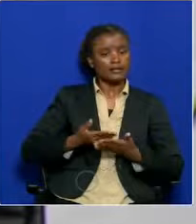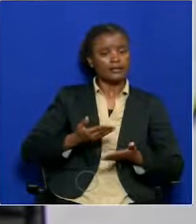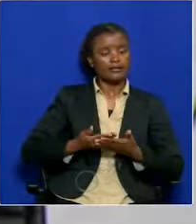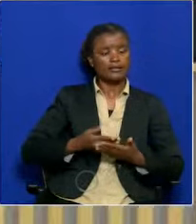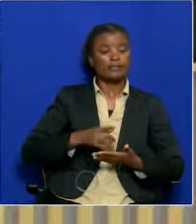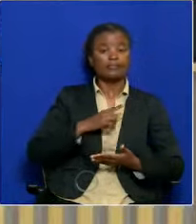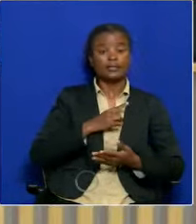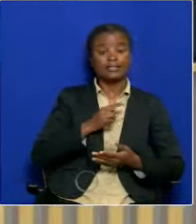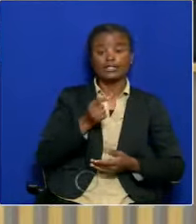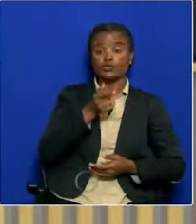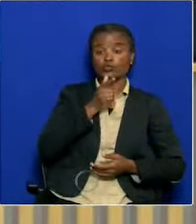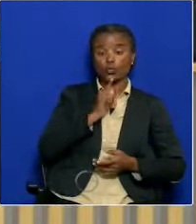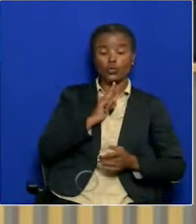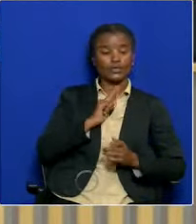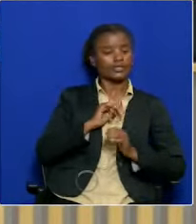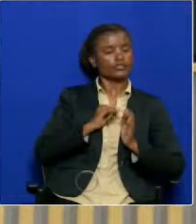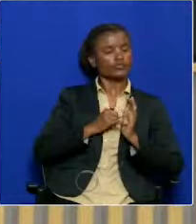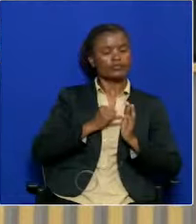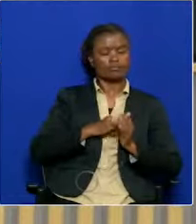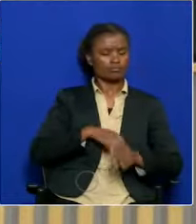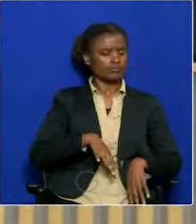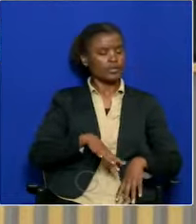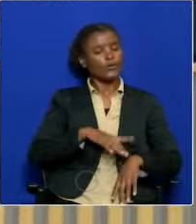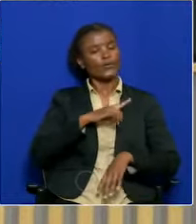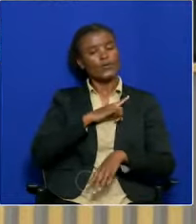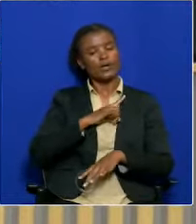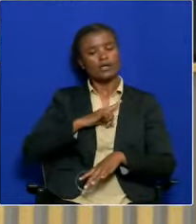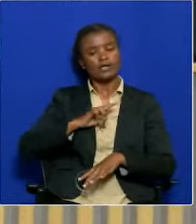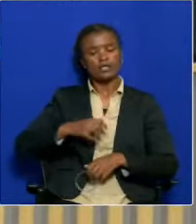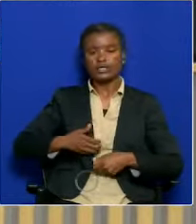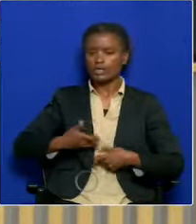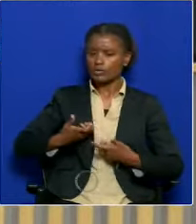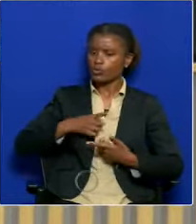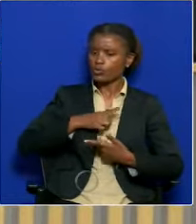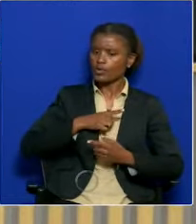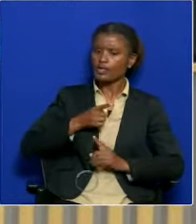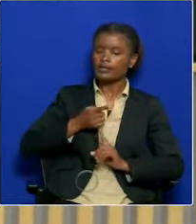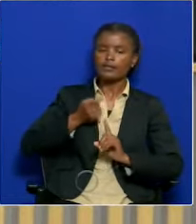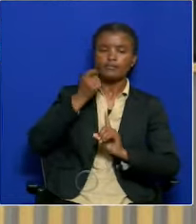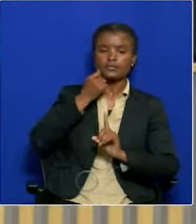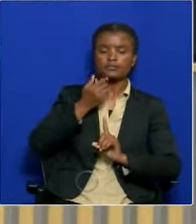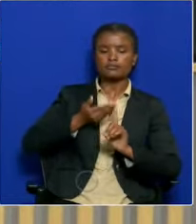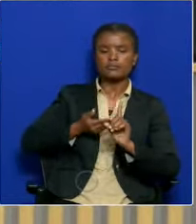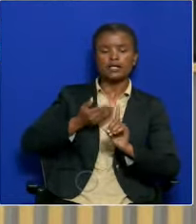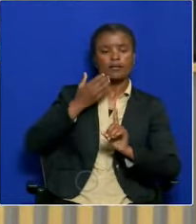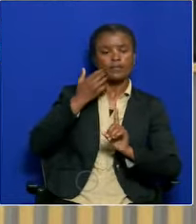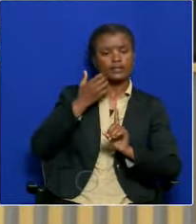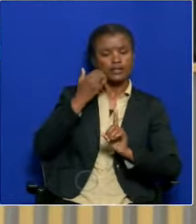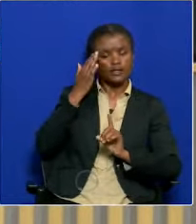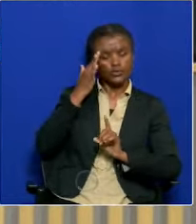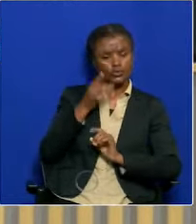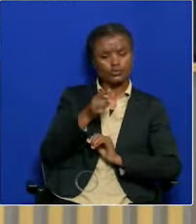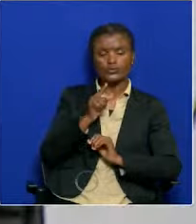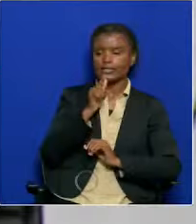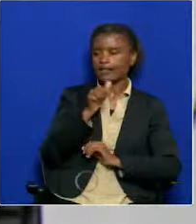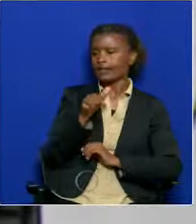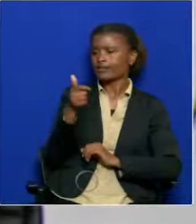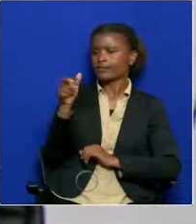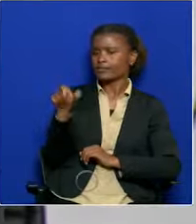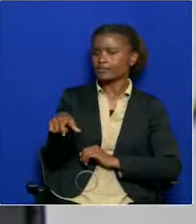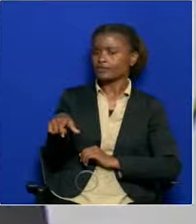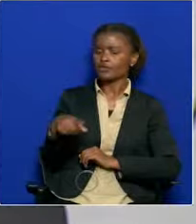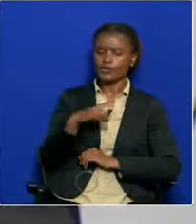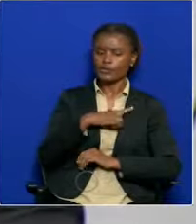Why would it upset you that Mr. Matlala knows you and he tells another person that he knows you? Why would that upset you?